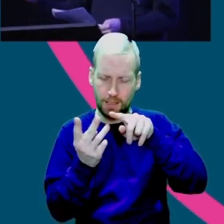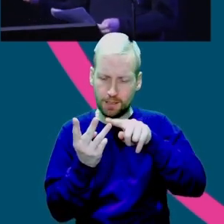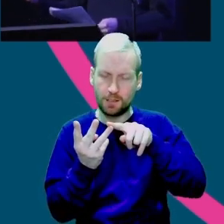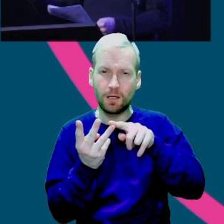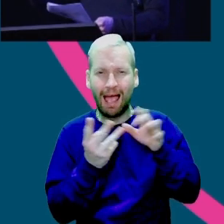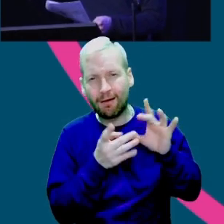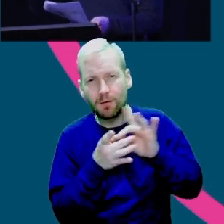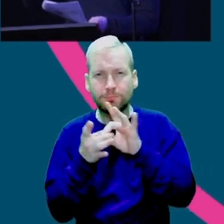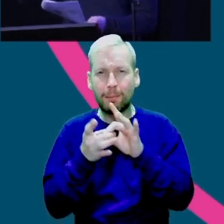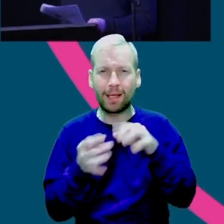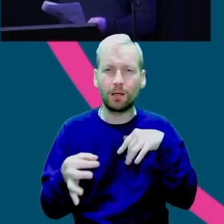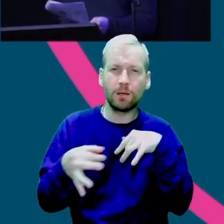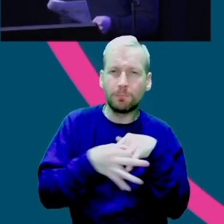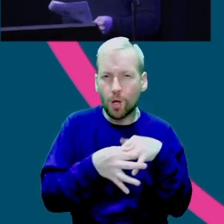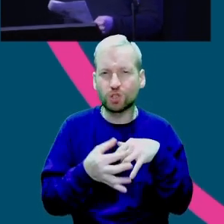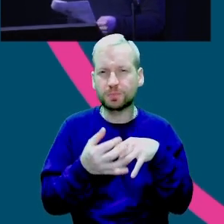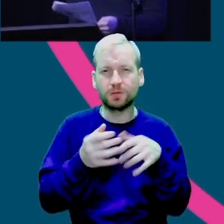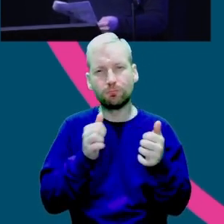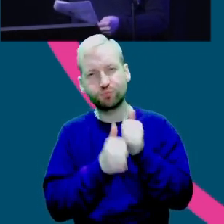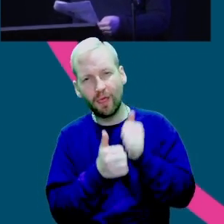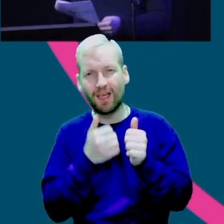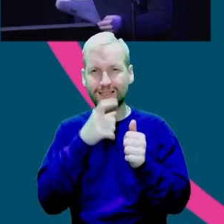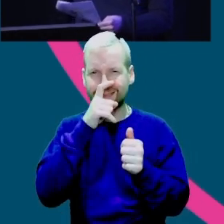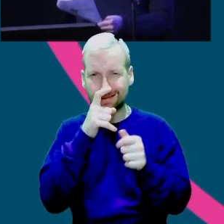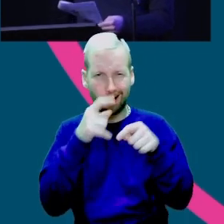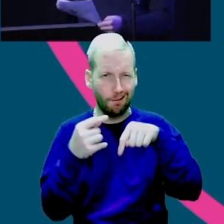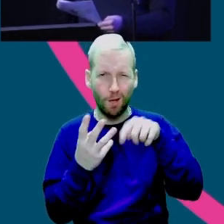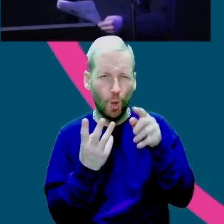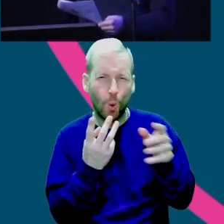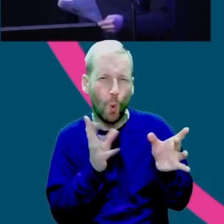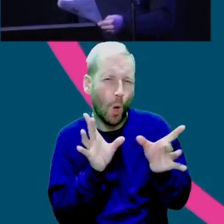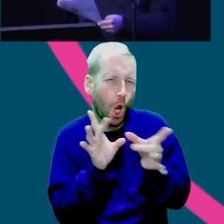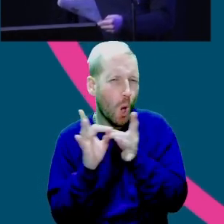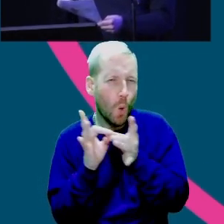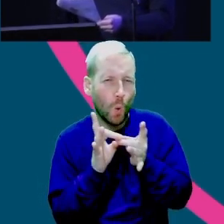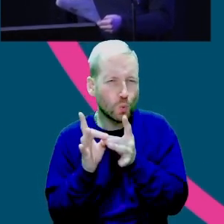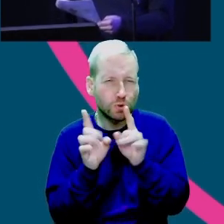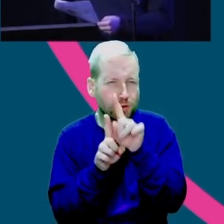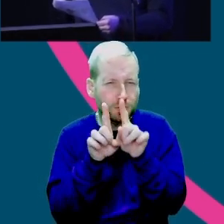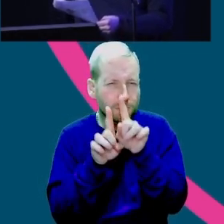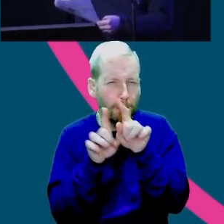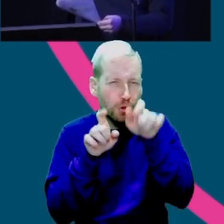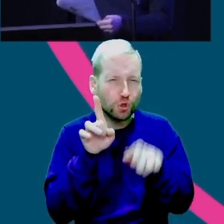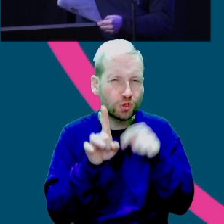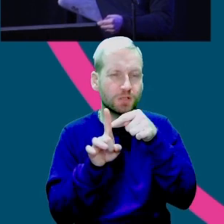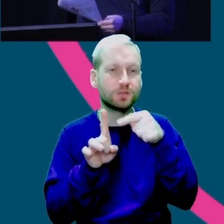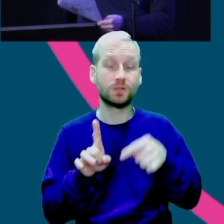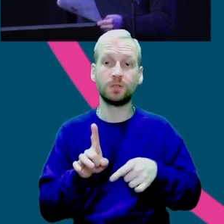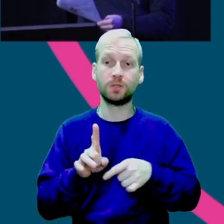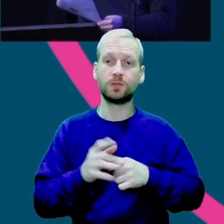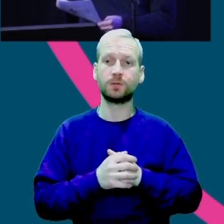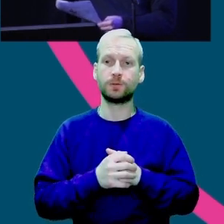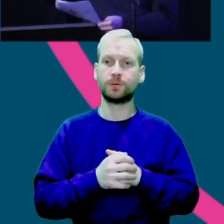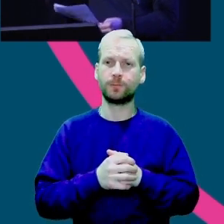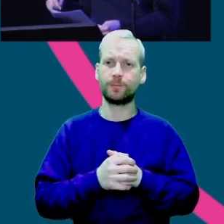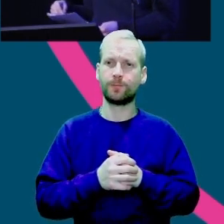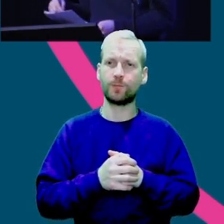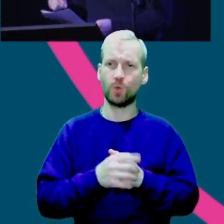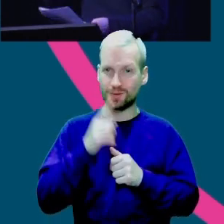need to think about, Richard, if you could click on a few advances to make sure that the arrows shows